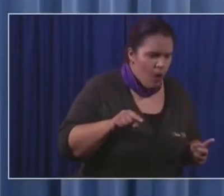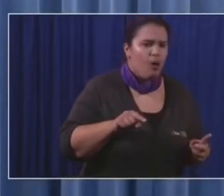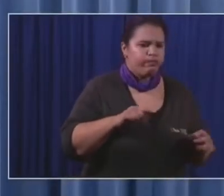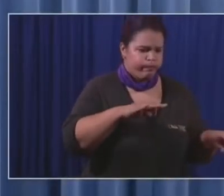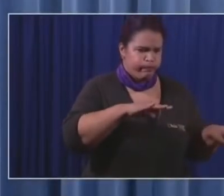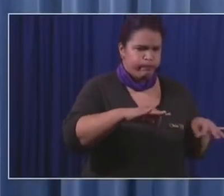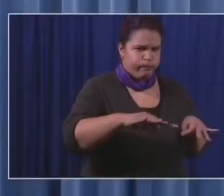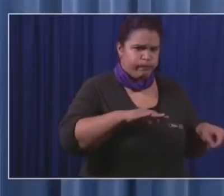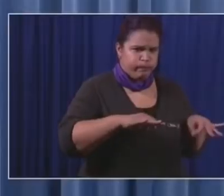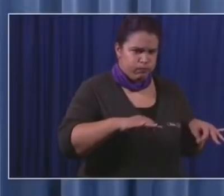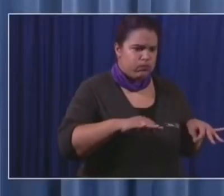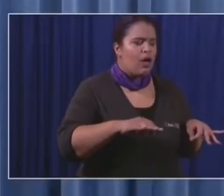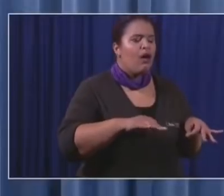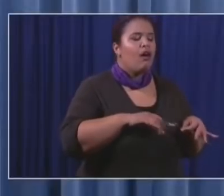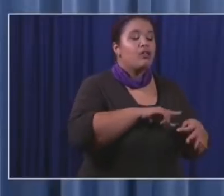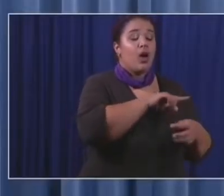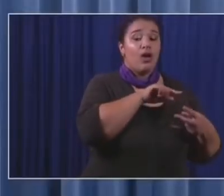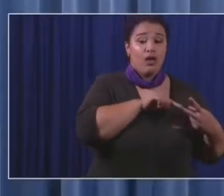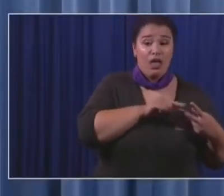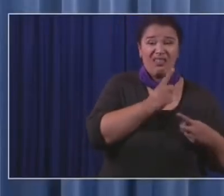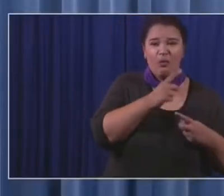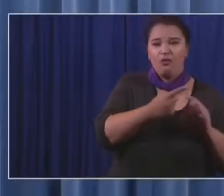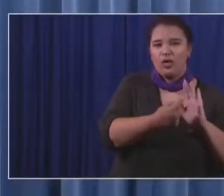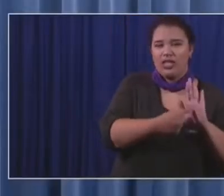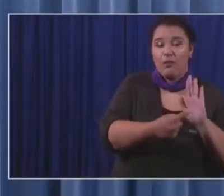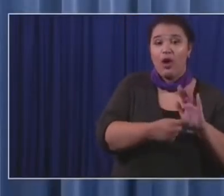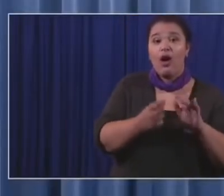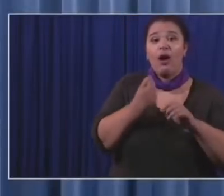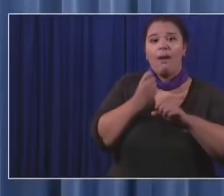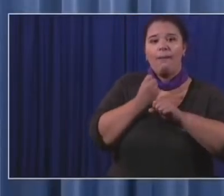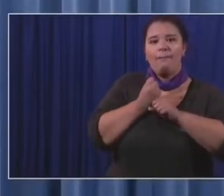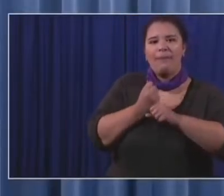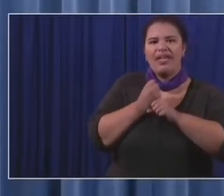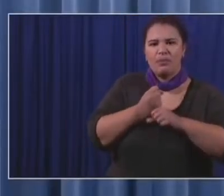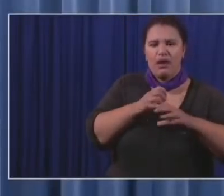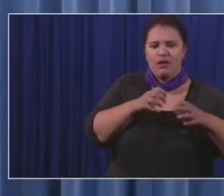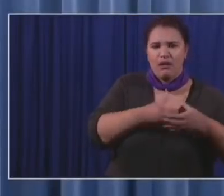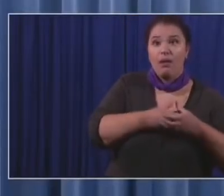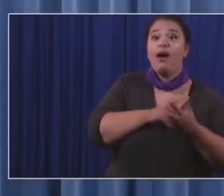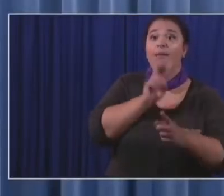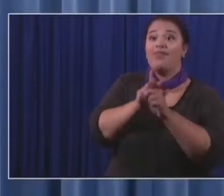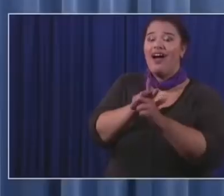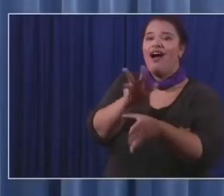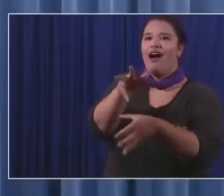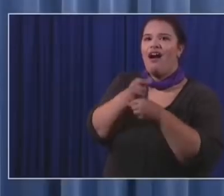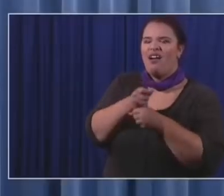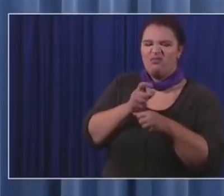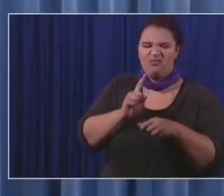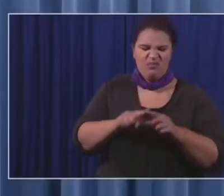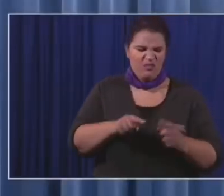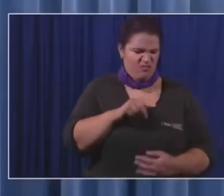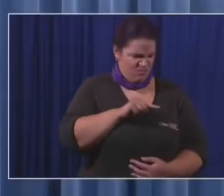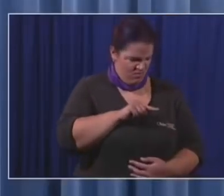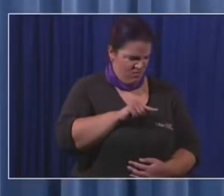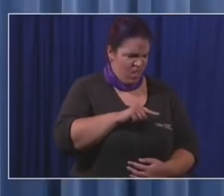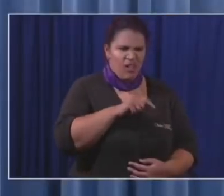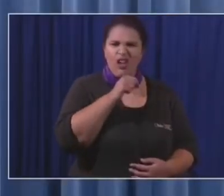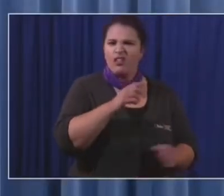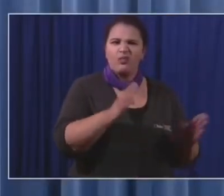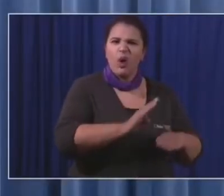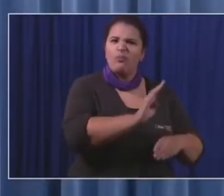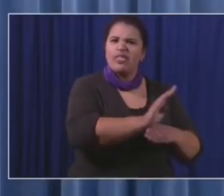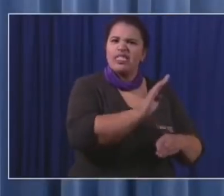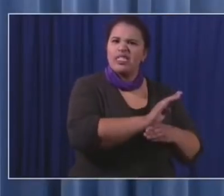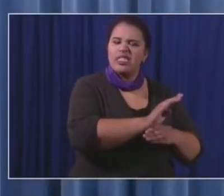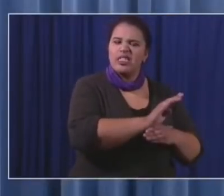released. DeWine Seed Silver Dollar Baseball was obviously one of those businesses. What do you say to people who are criticizing lawmakers like